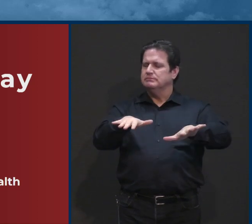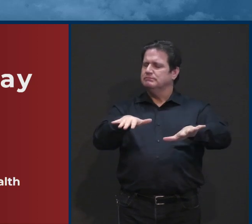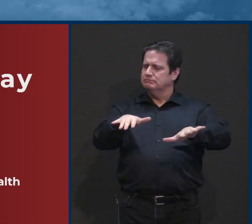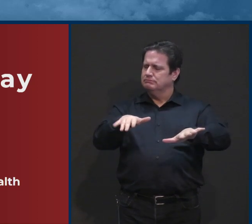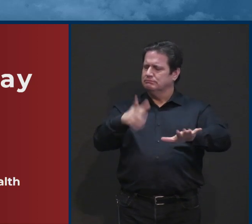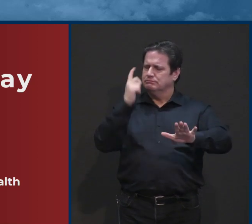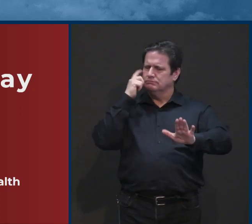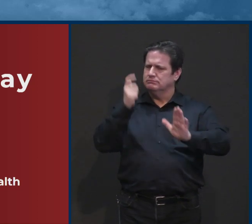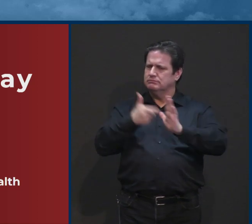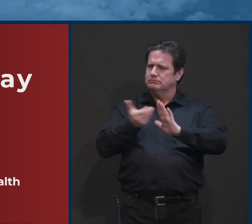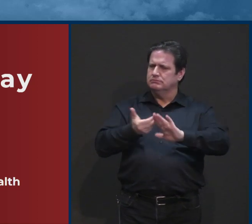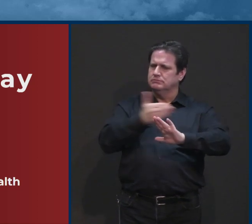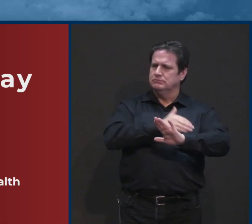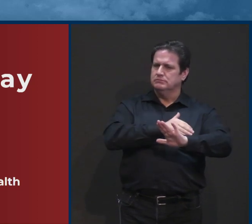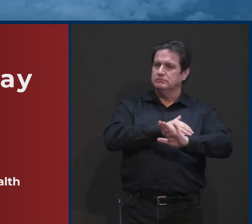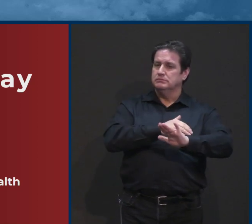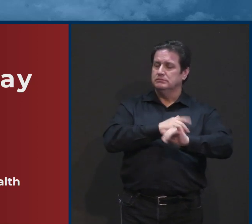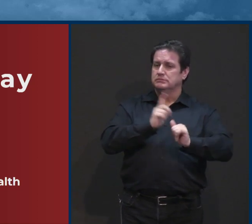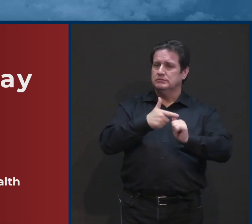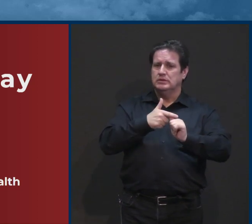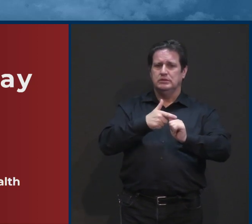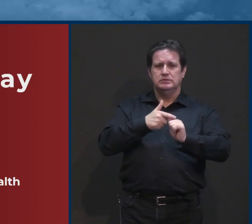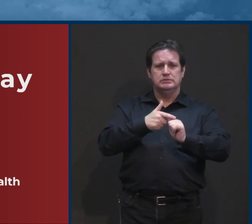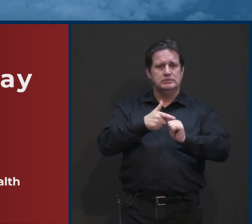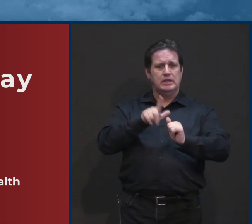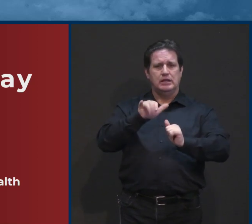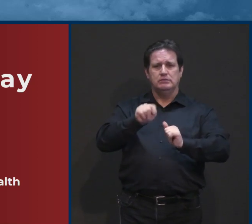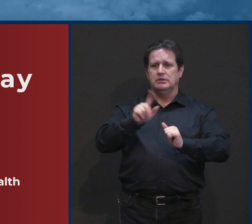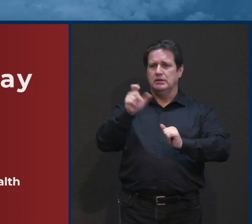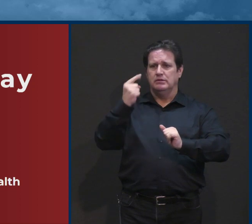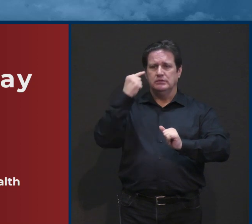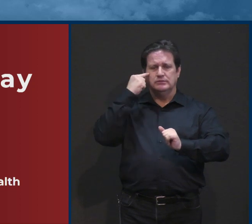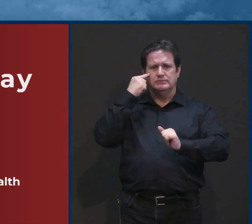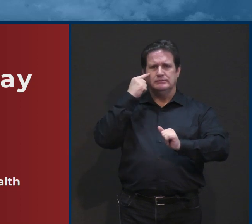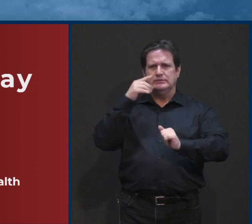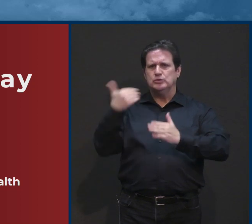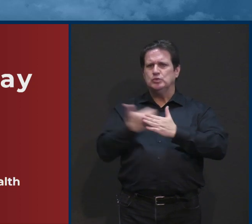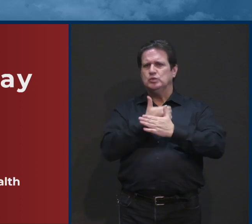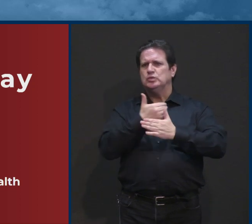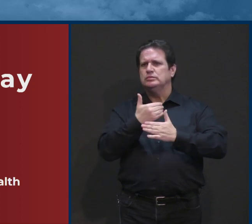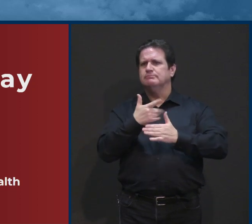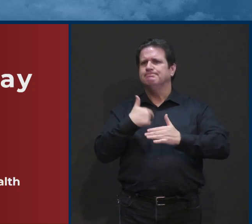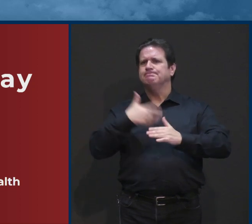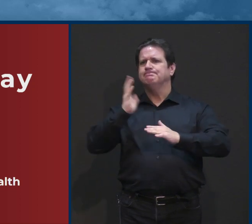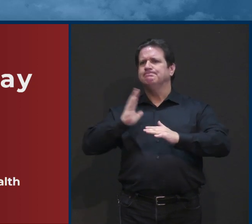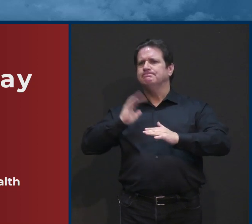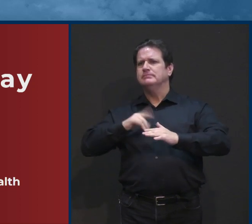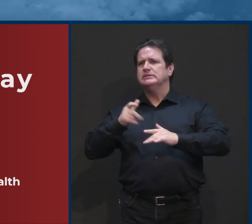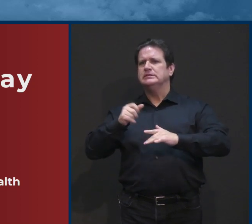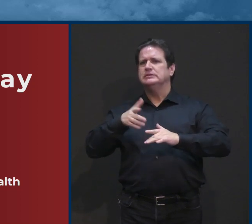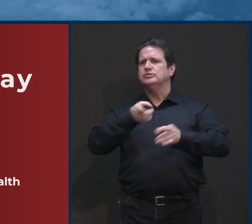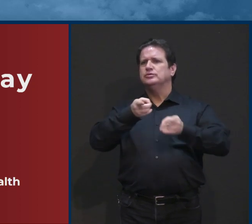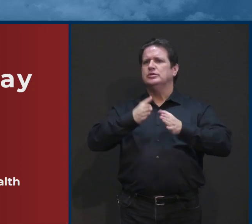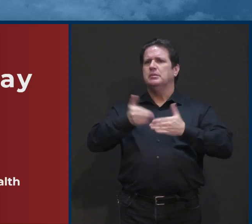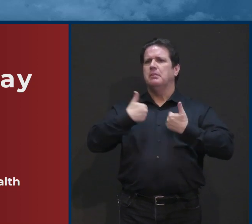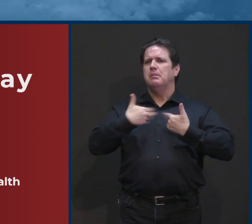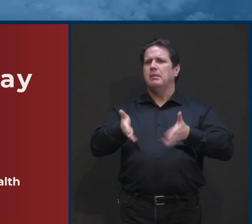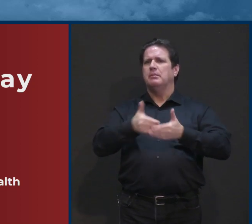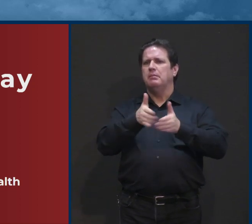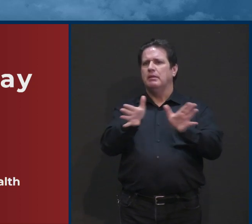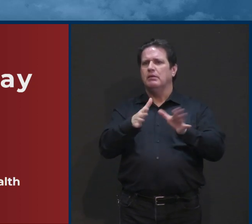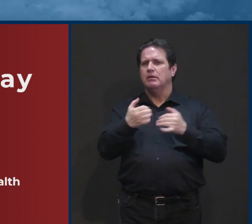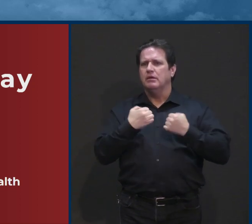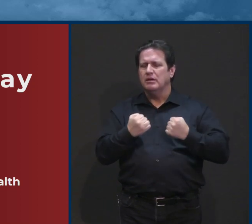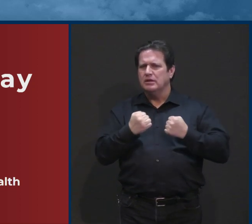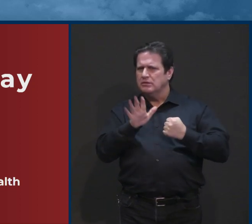before that when I was first elected lieutenant governor, I asked the new director of the Division of Public Health what